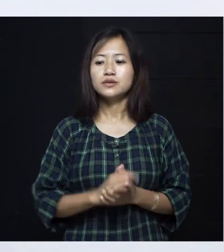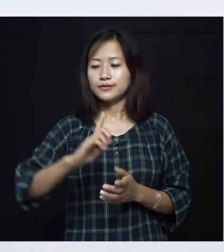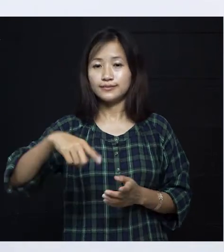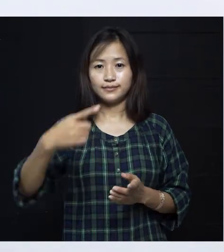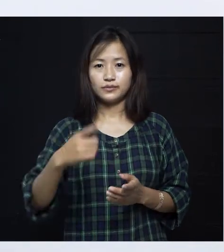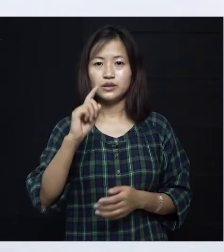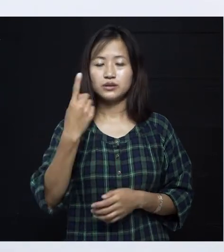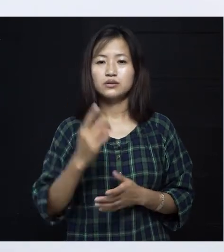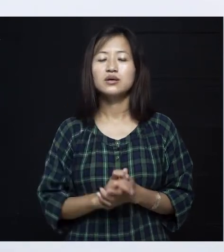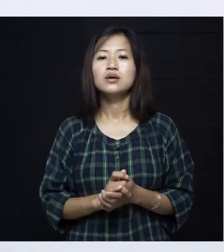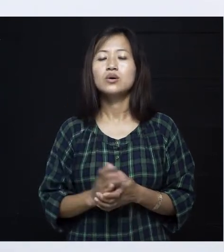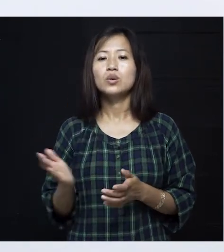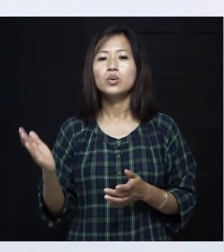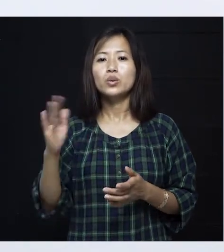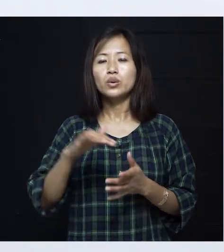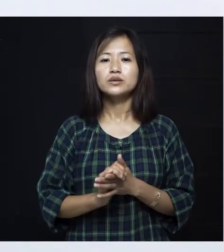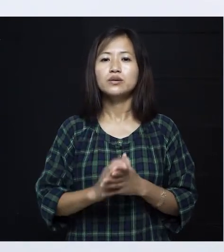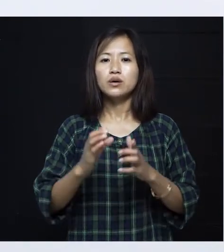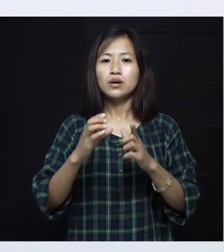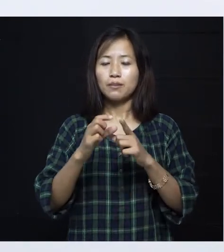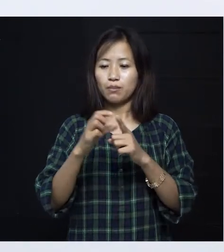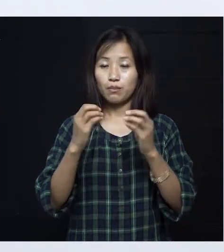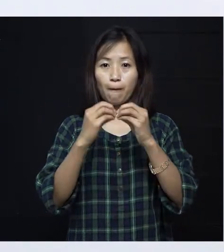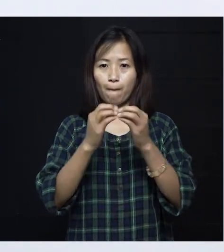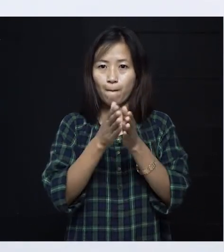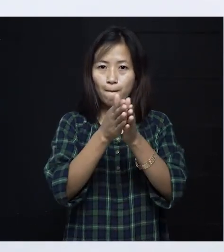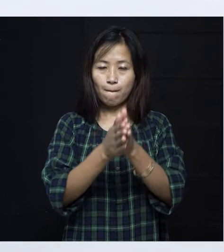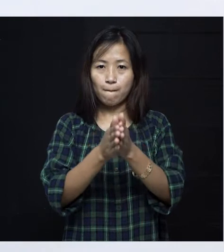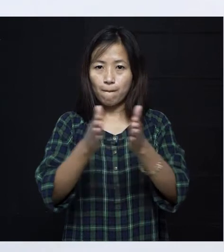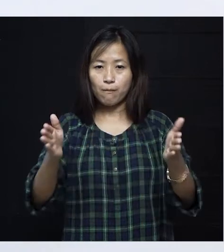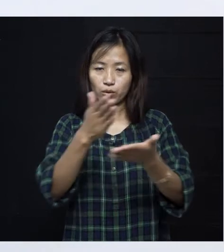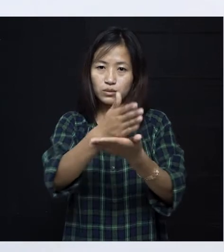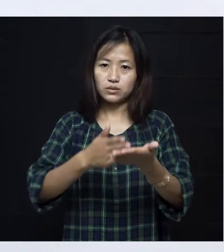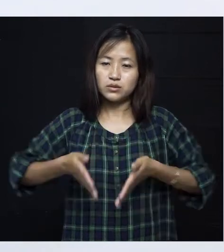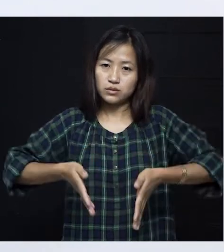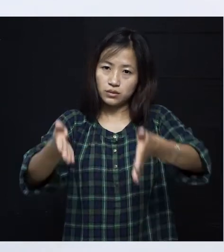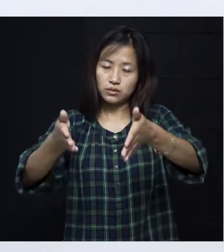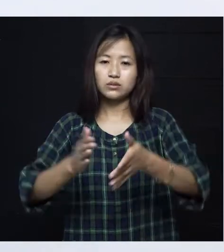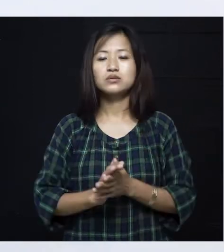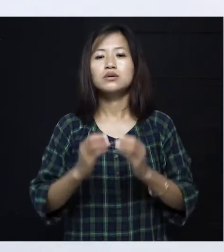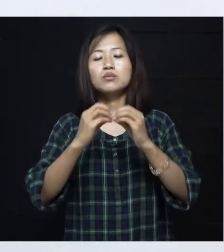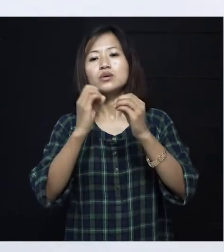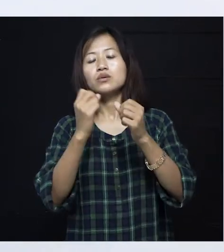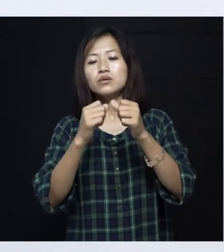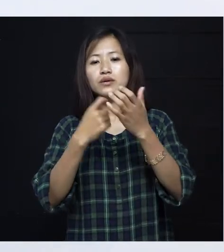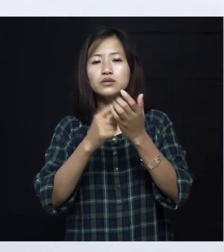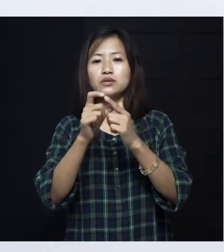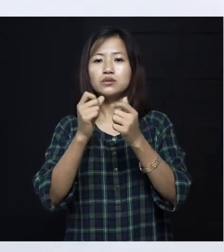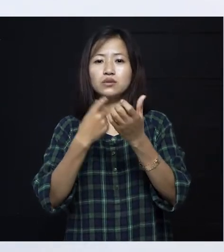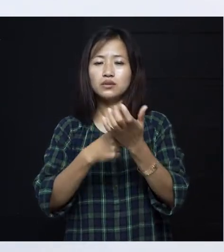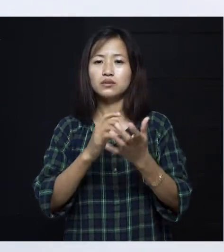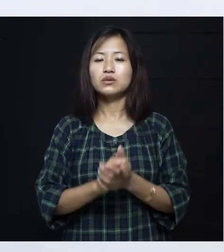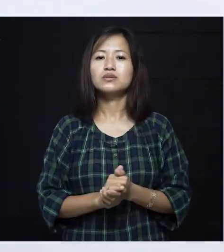next one is, we call it as the border roads. Okay, border roads. Border roads means, from